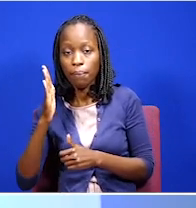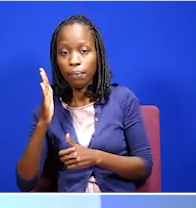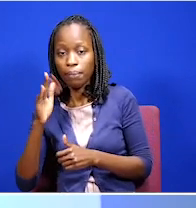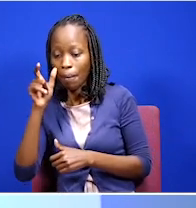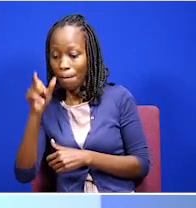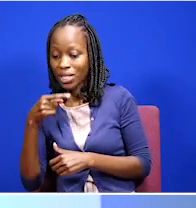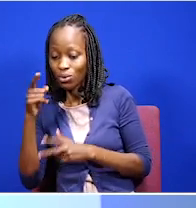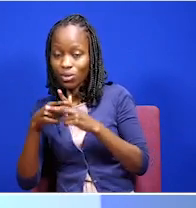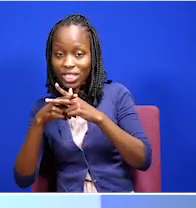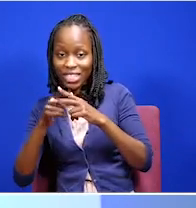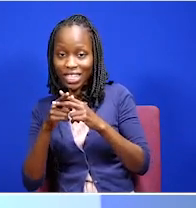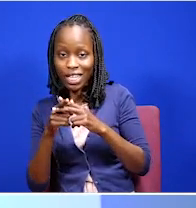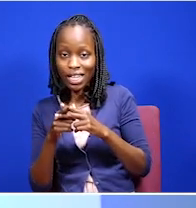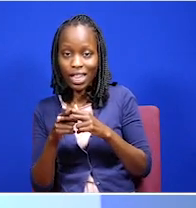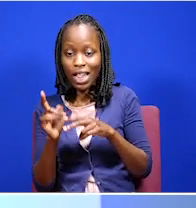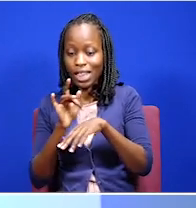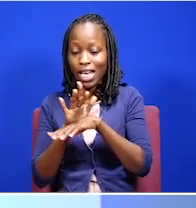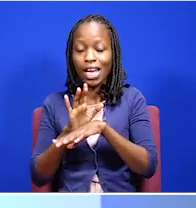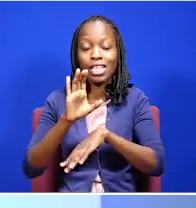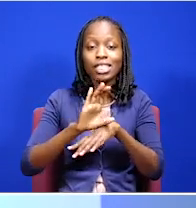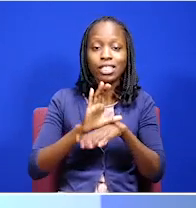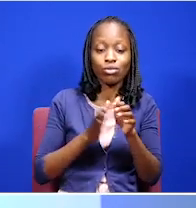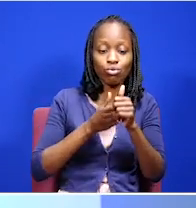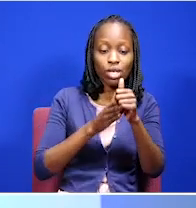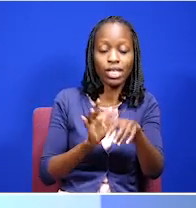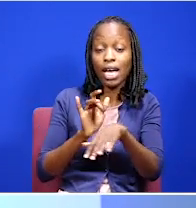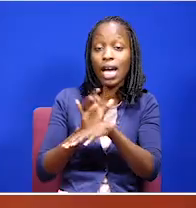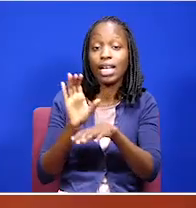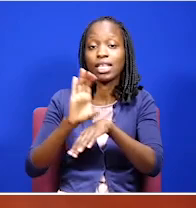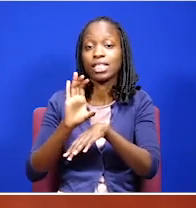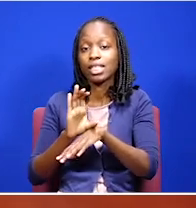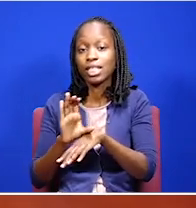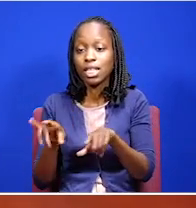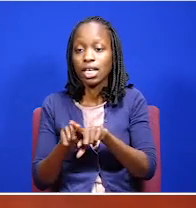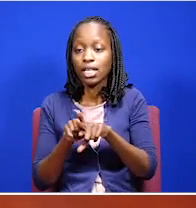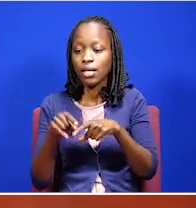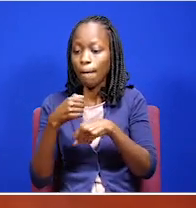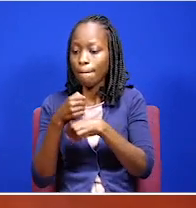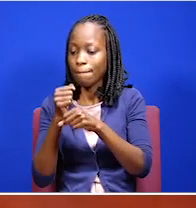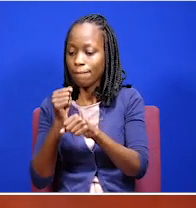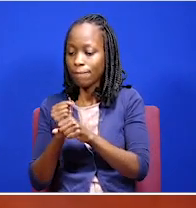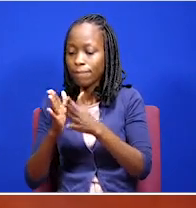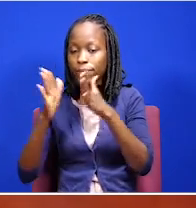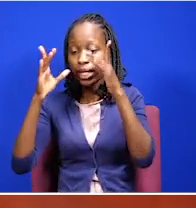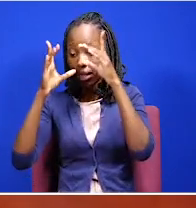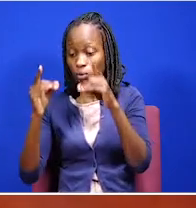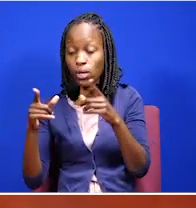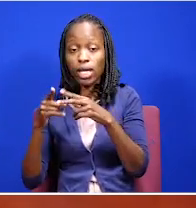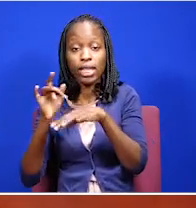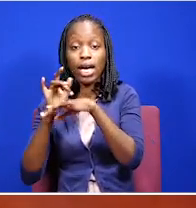to give you. What an apostle, the man who began the early church, who led the early church,